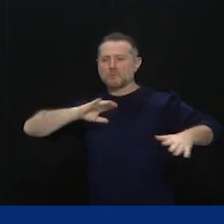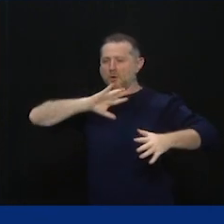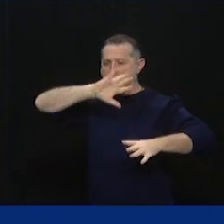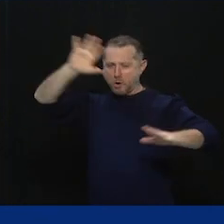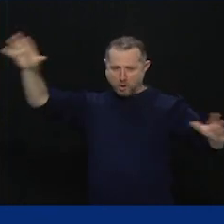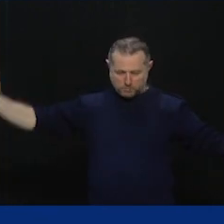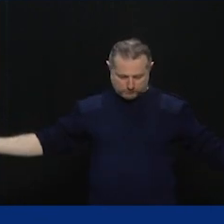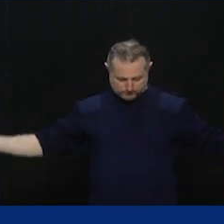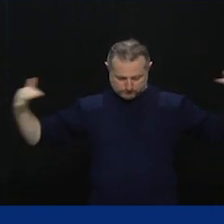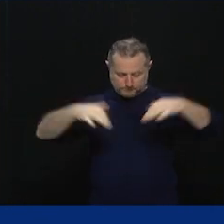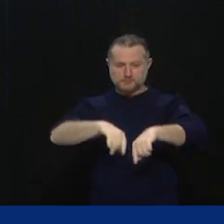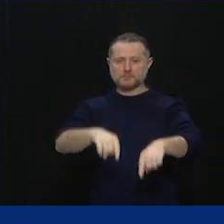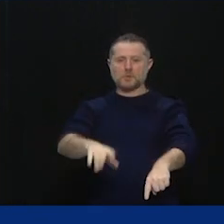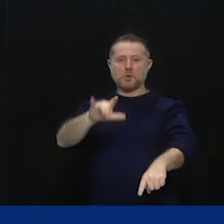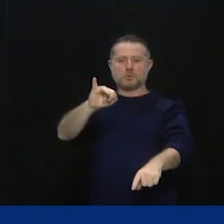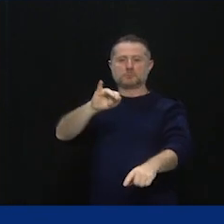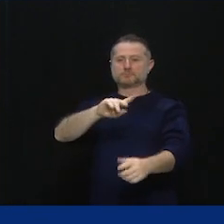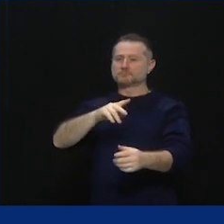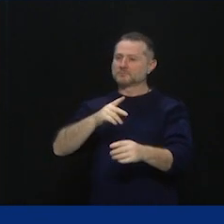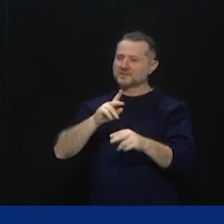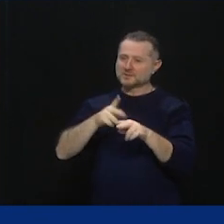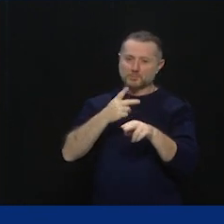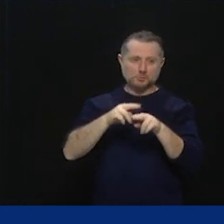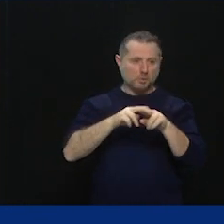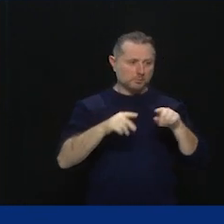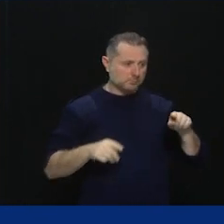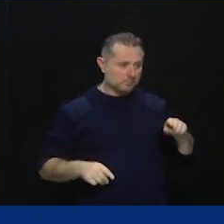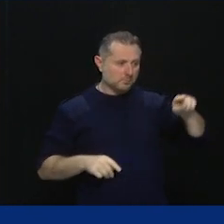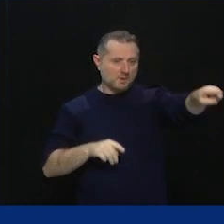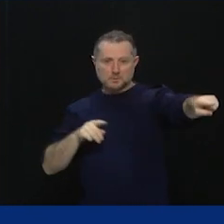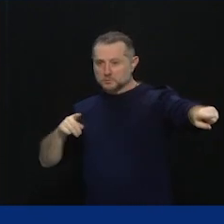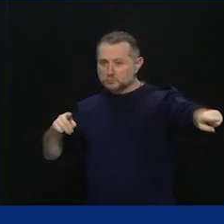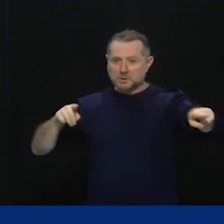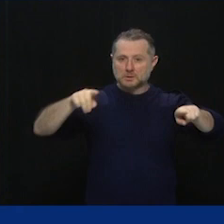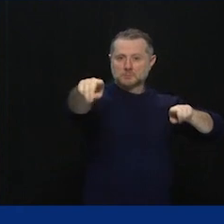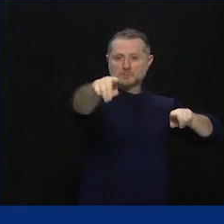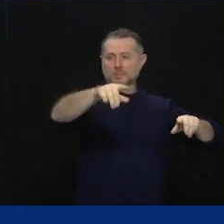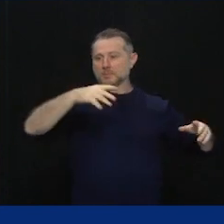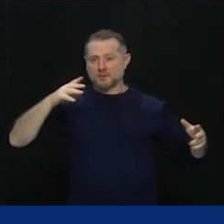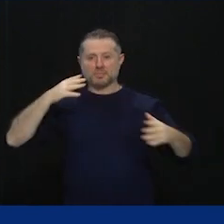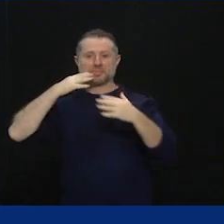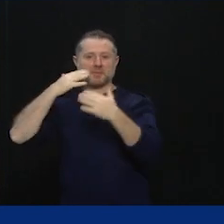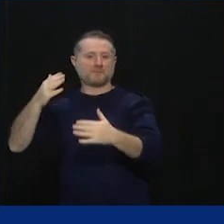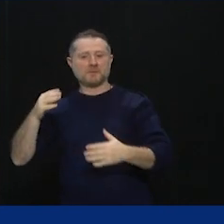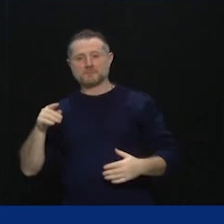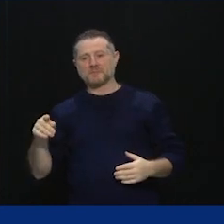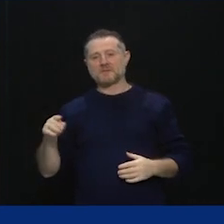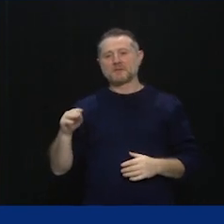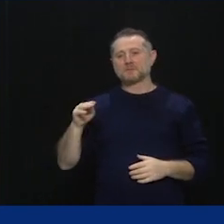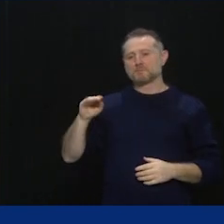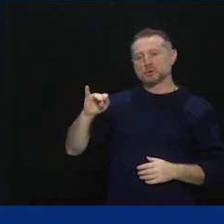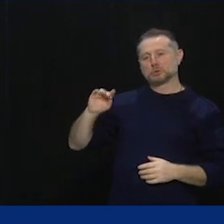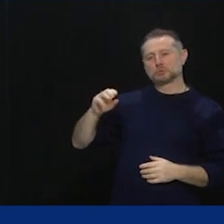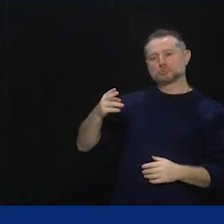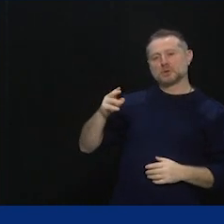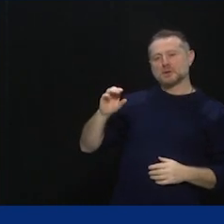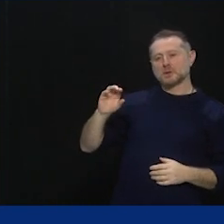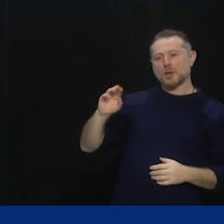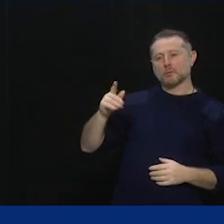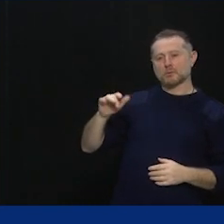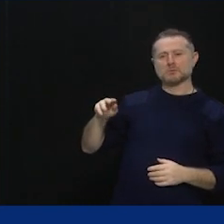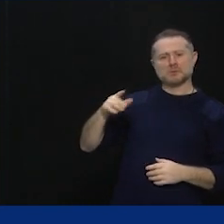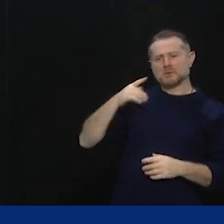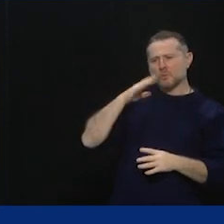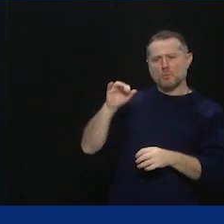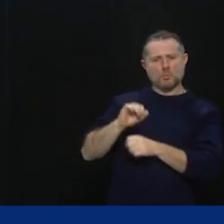track. Thank you to Mitch Pally from his work on the MTA board in pushing. Talk about third track, Governor, double track. We